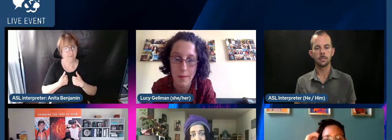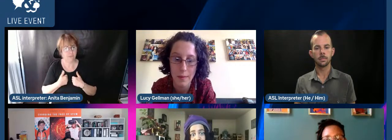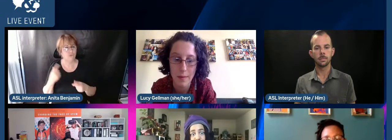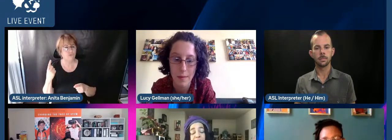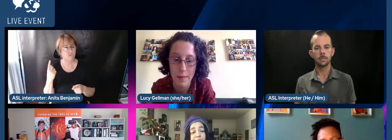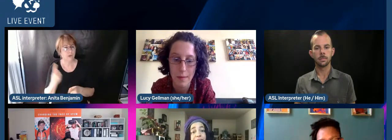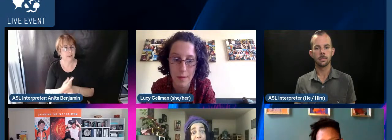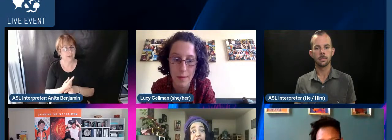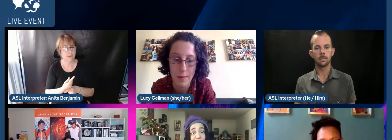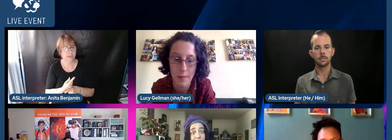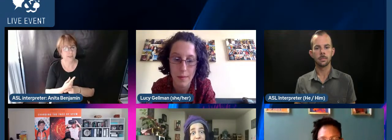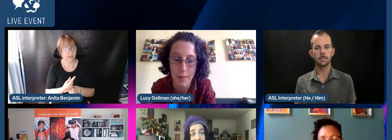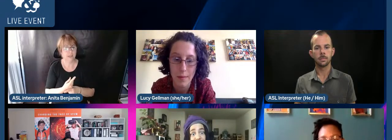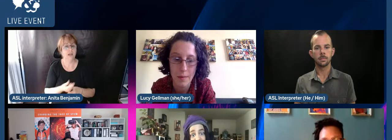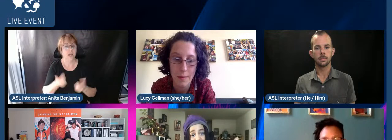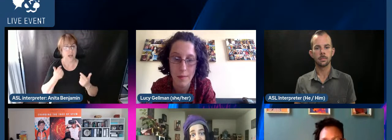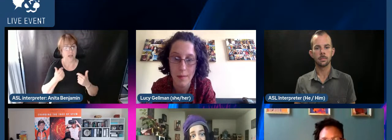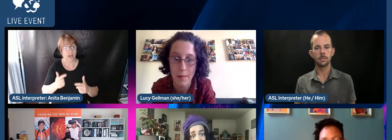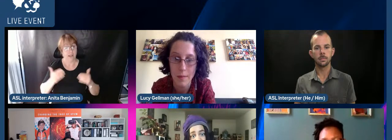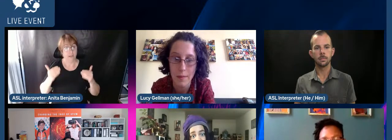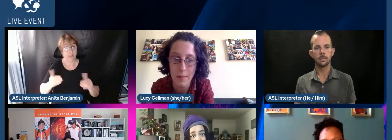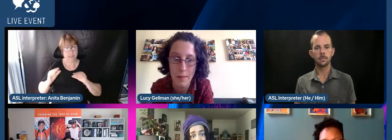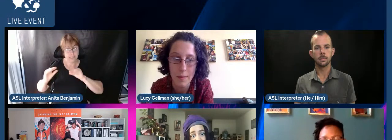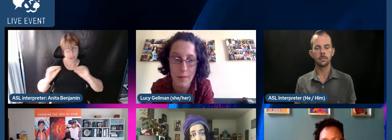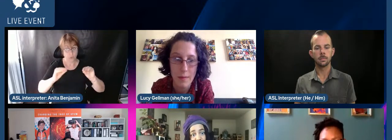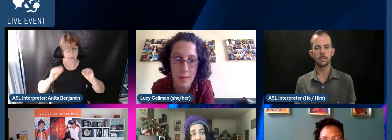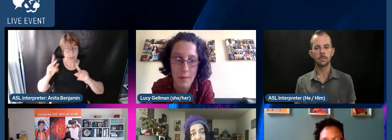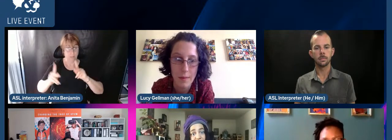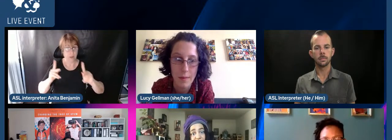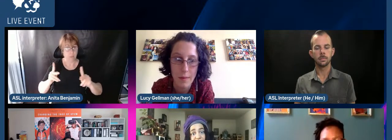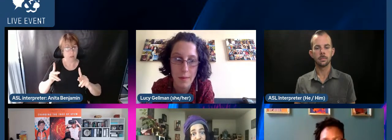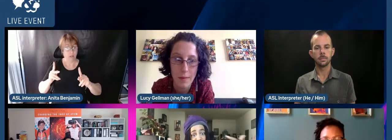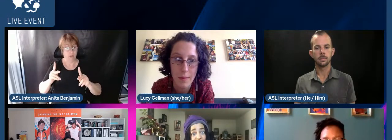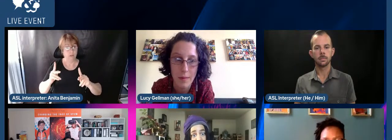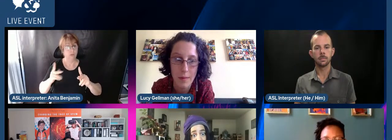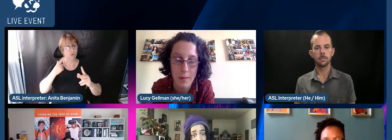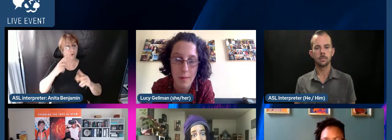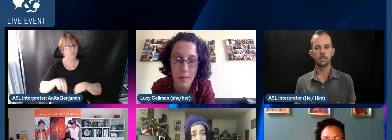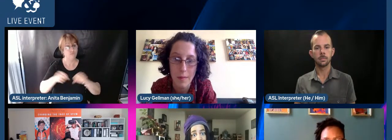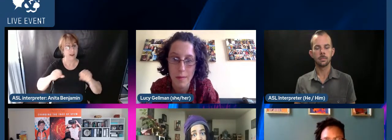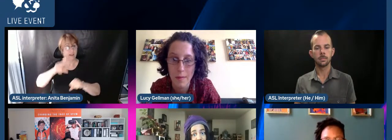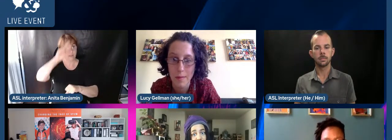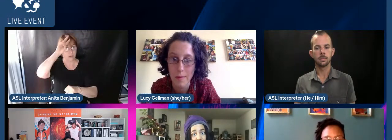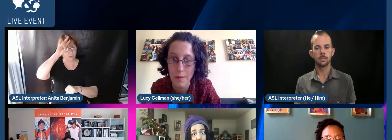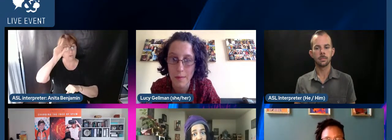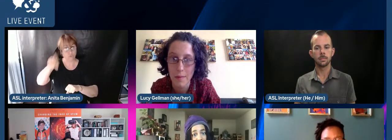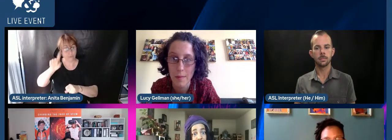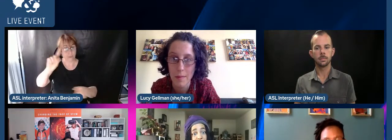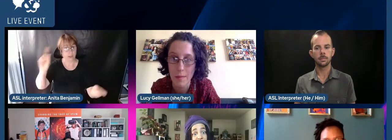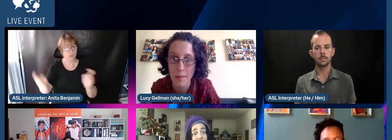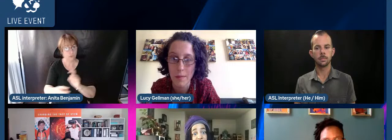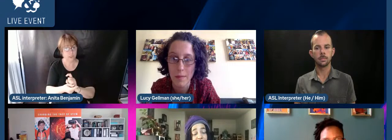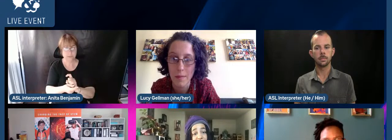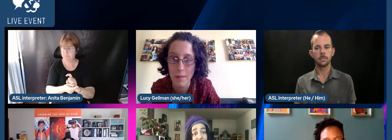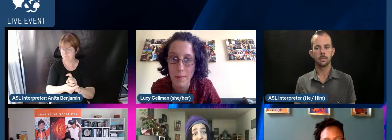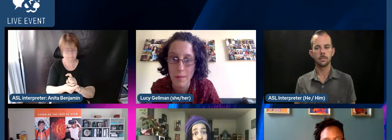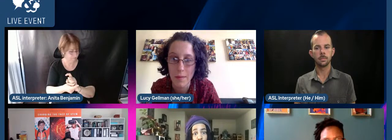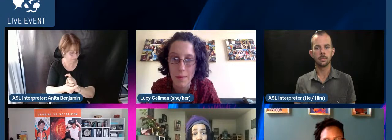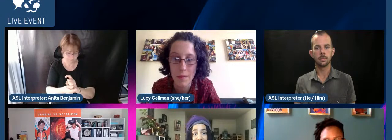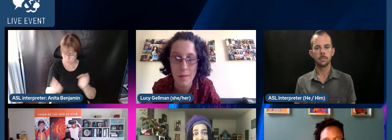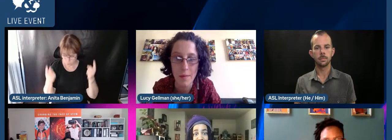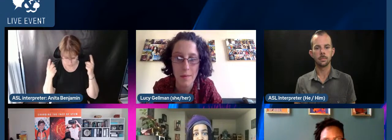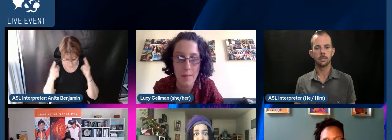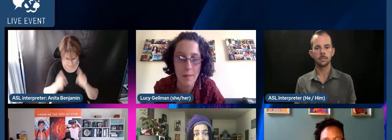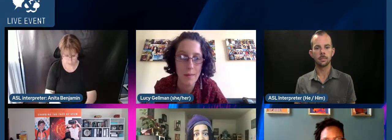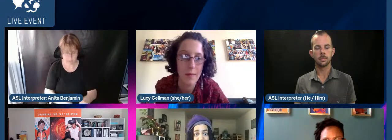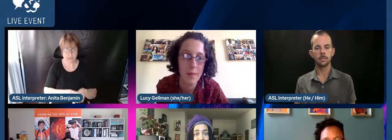hard. The let's educate people out of ignorance so that they can change. And what happens is that they go,